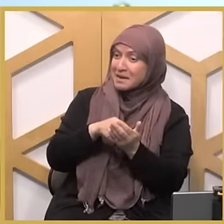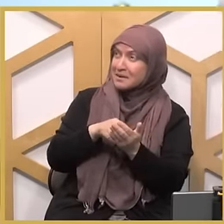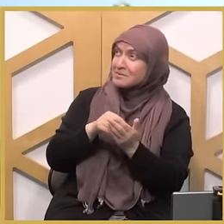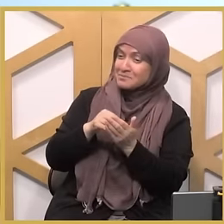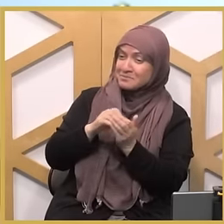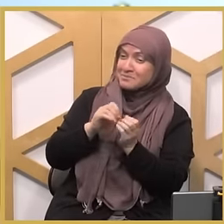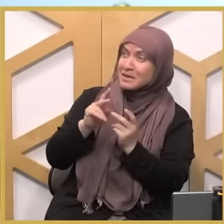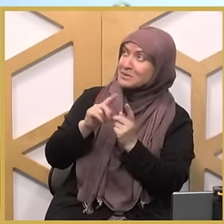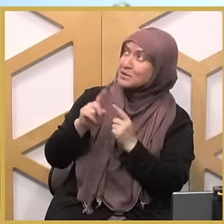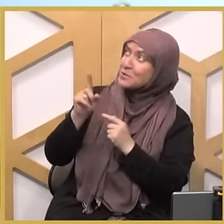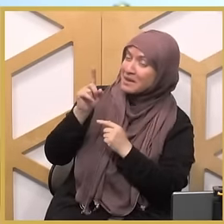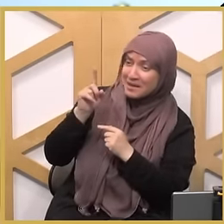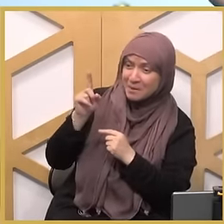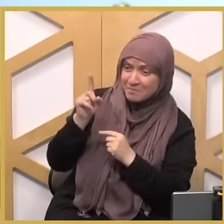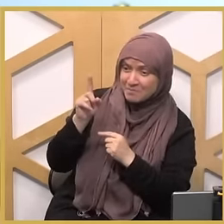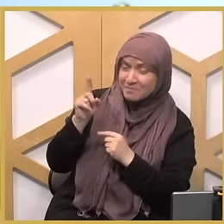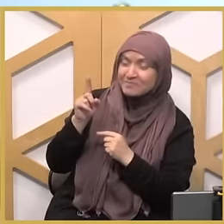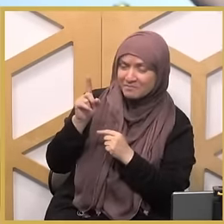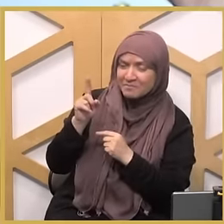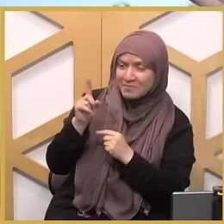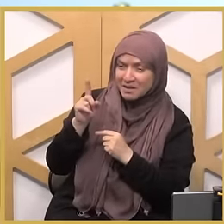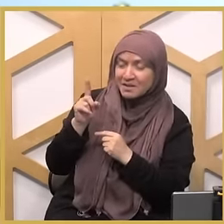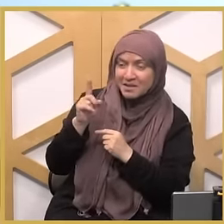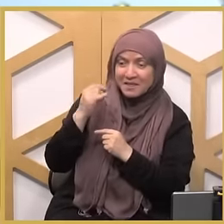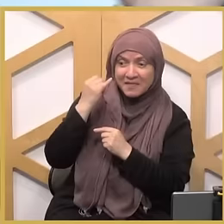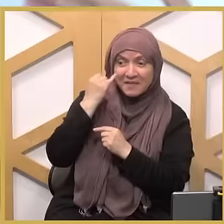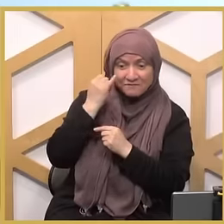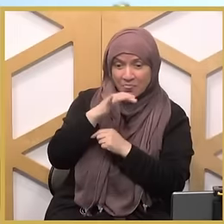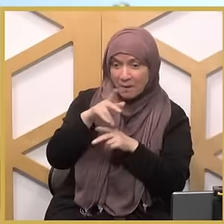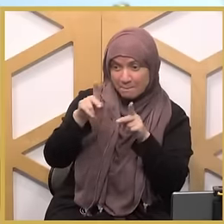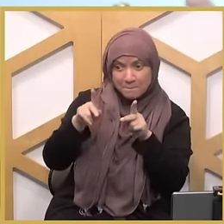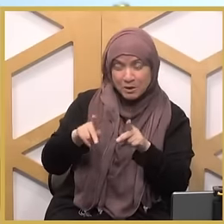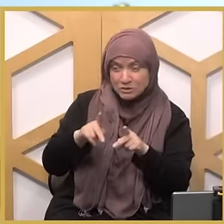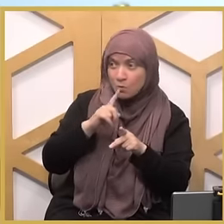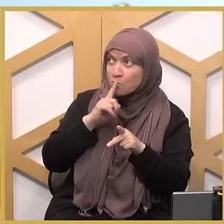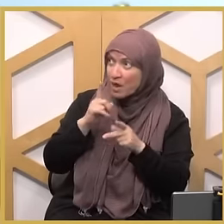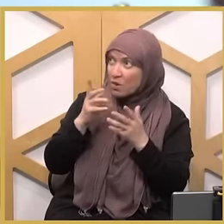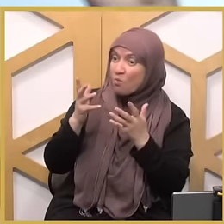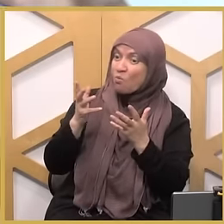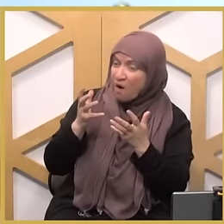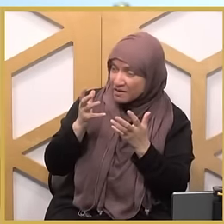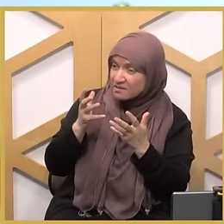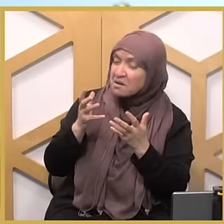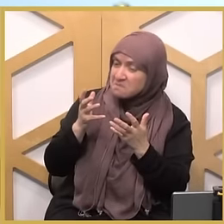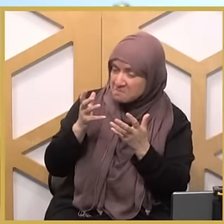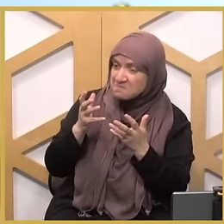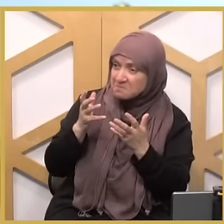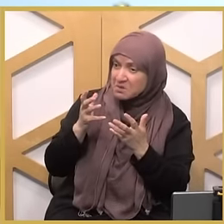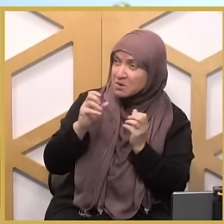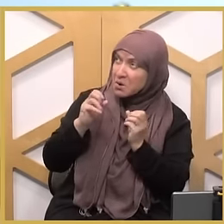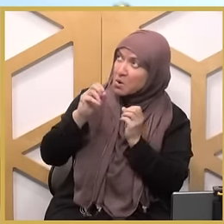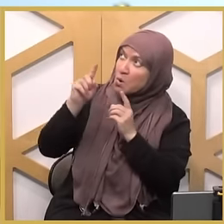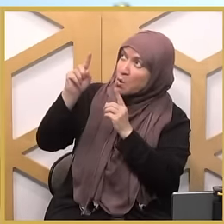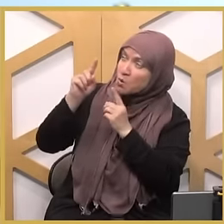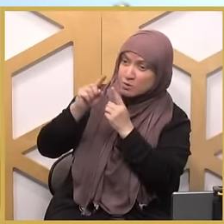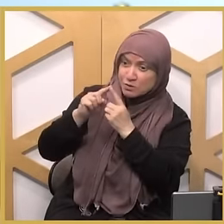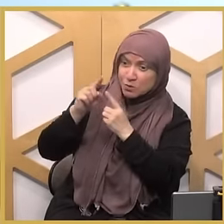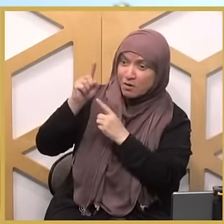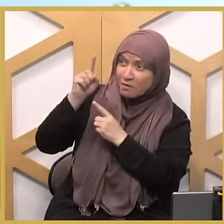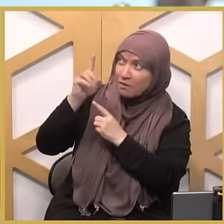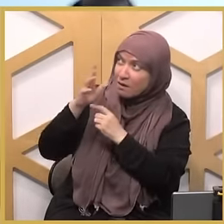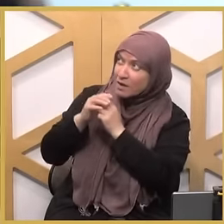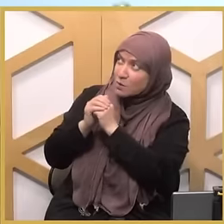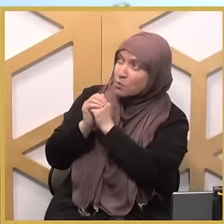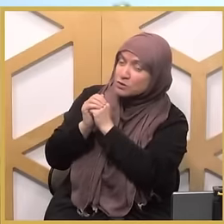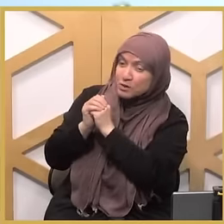that when a person is pursuing Allah subhanahu wa ta'ala in ihsan, in excellence, Allah opens the doors of ihsan for them. Mm-hmm. So